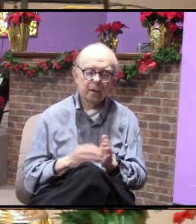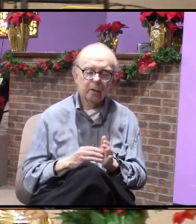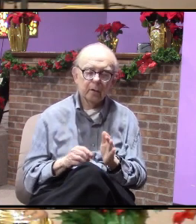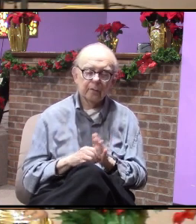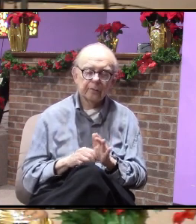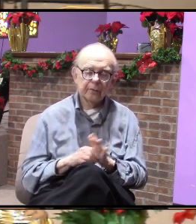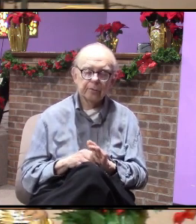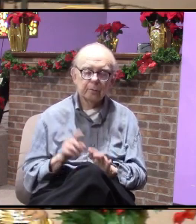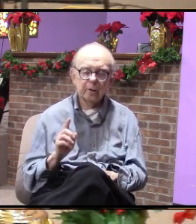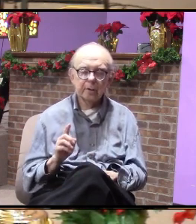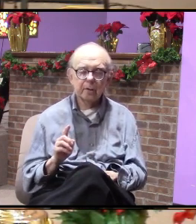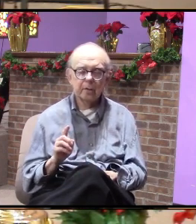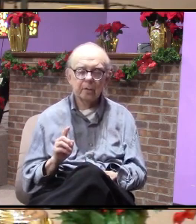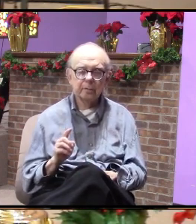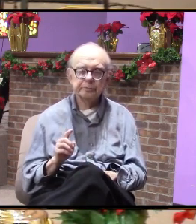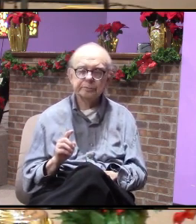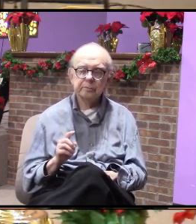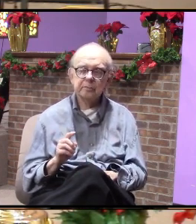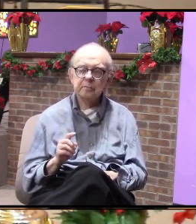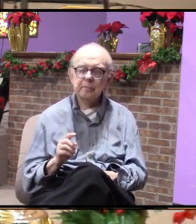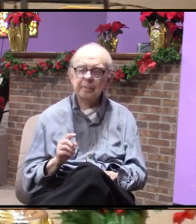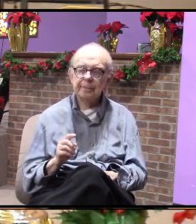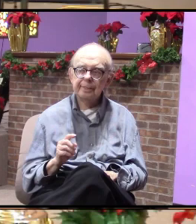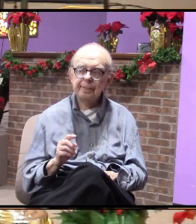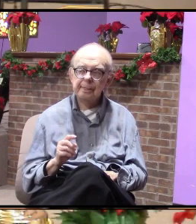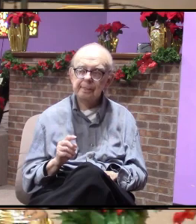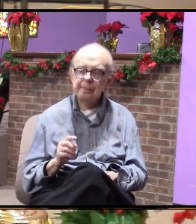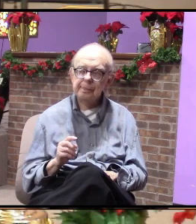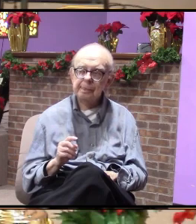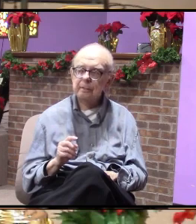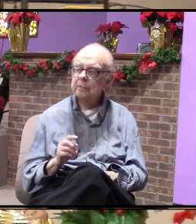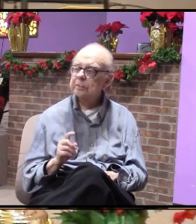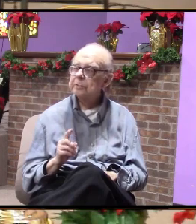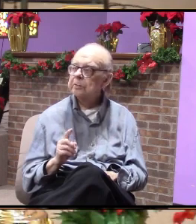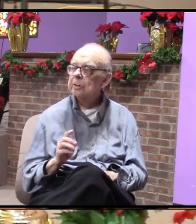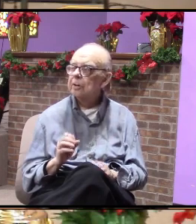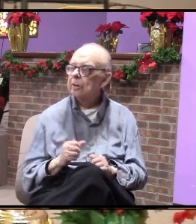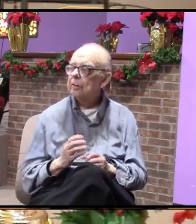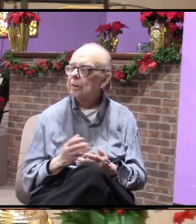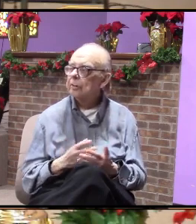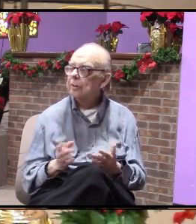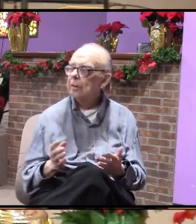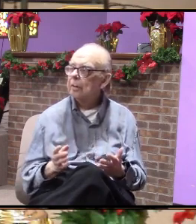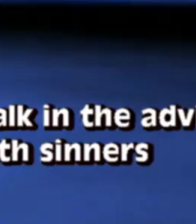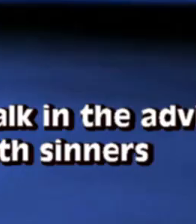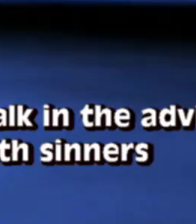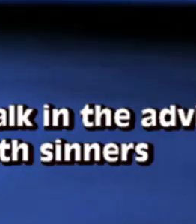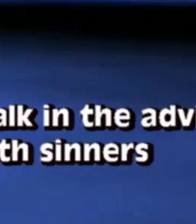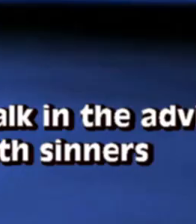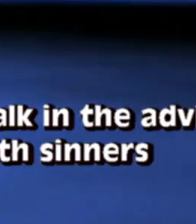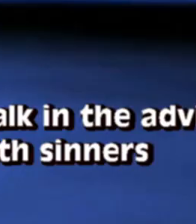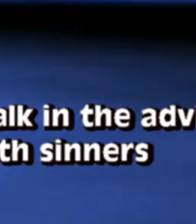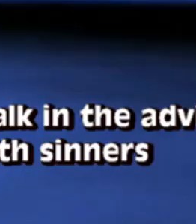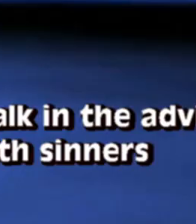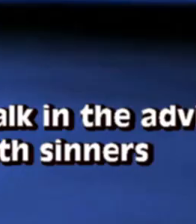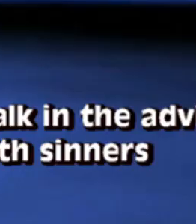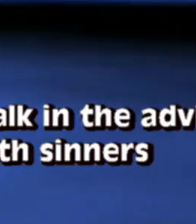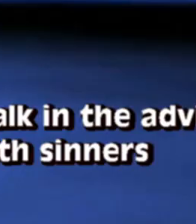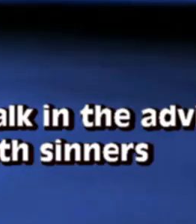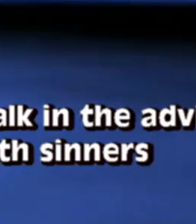number 1, if you would. And let me show you what he says. How happy is the